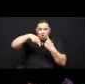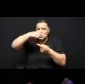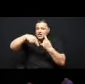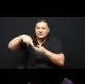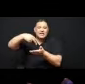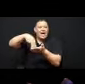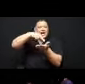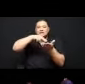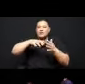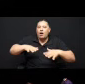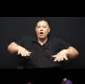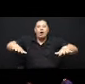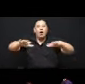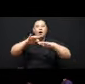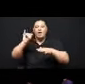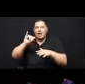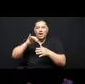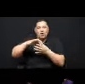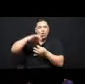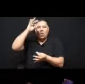spirit.